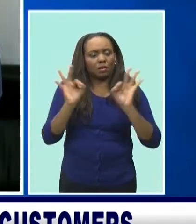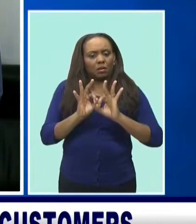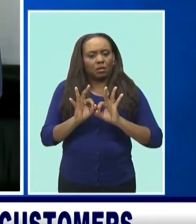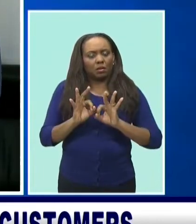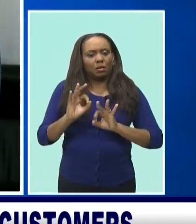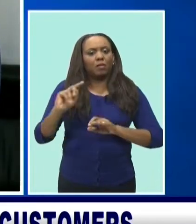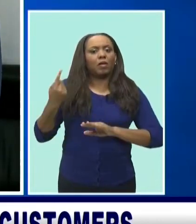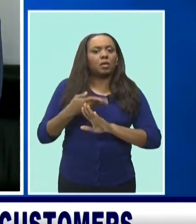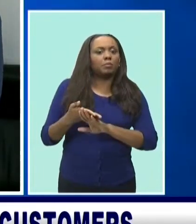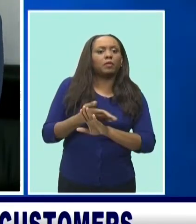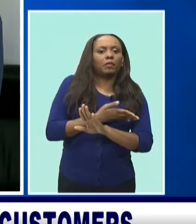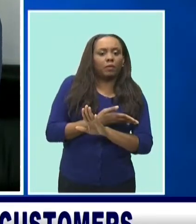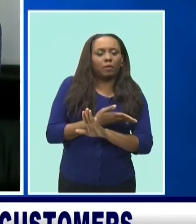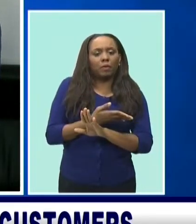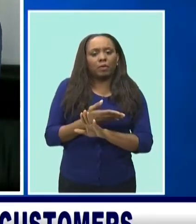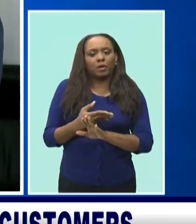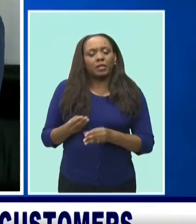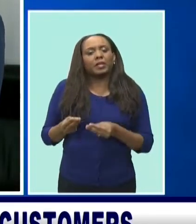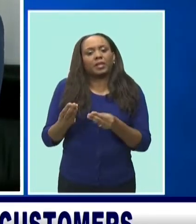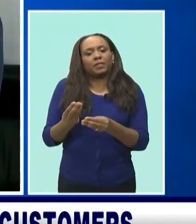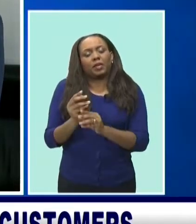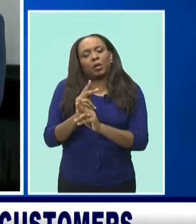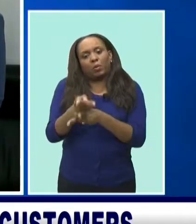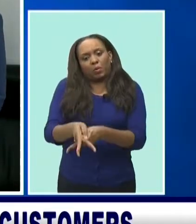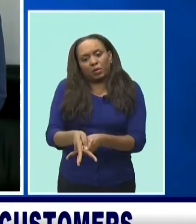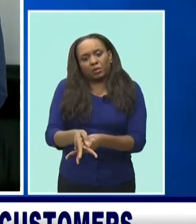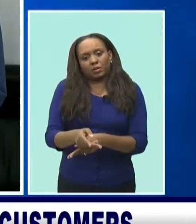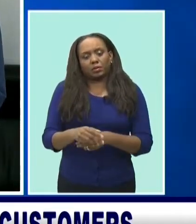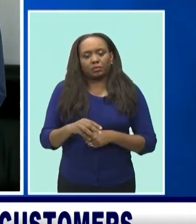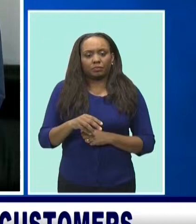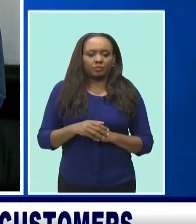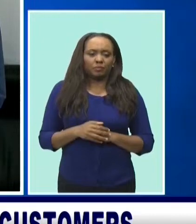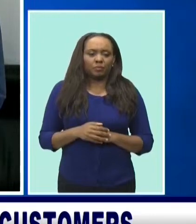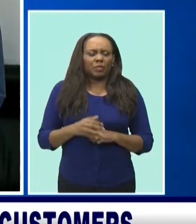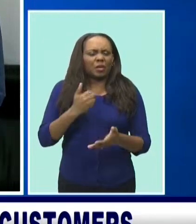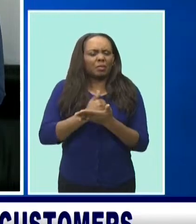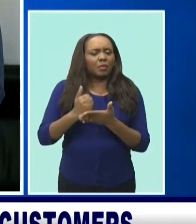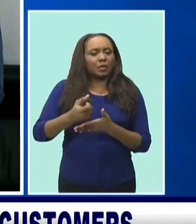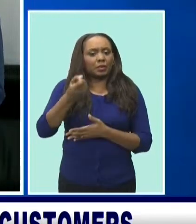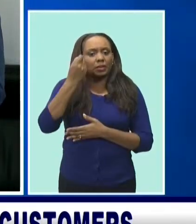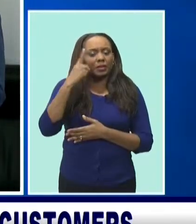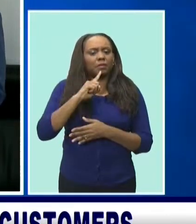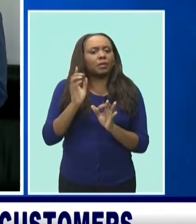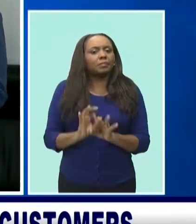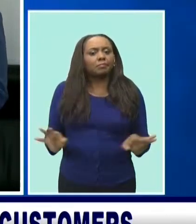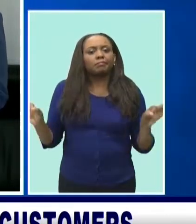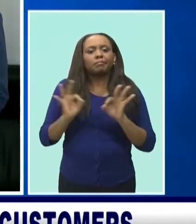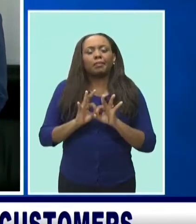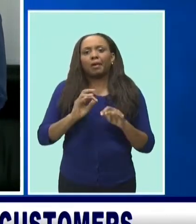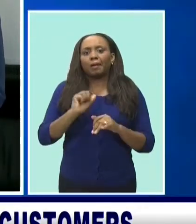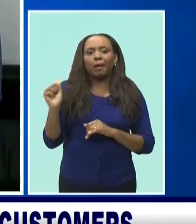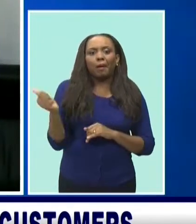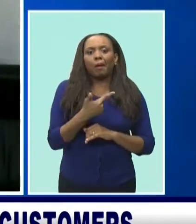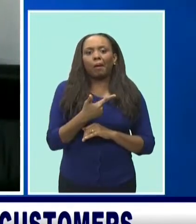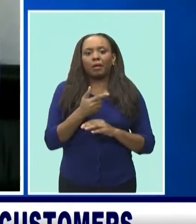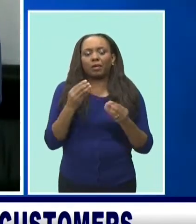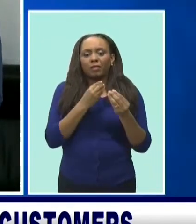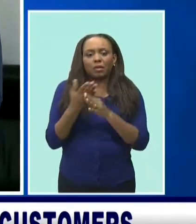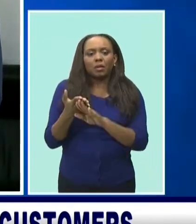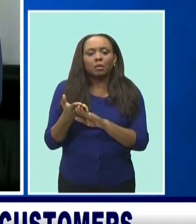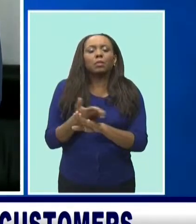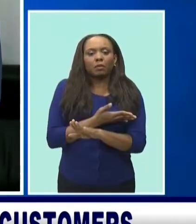upfront. And again, the banks do recognize that the importance of having all of the information before